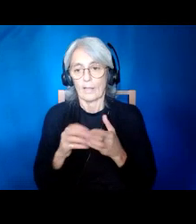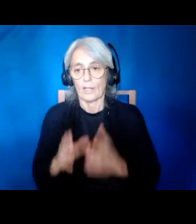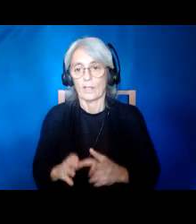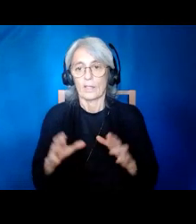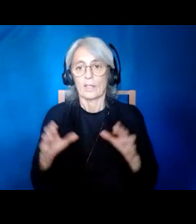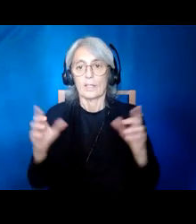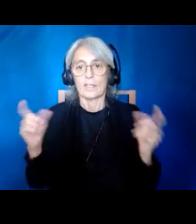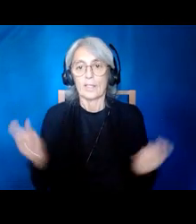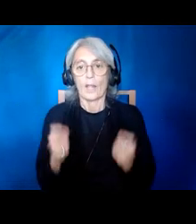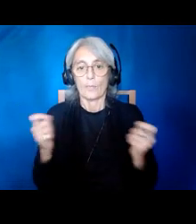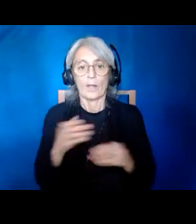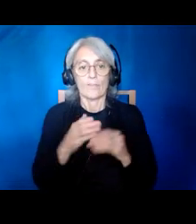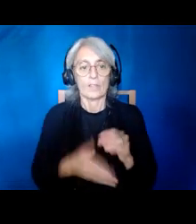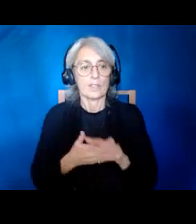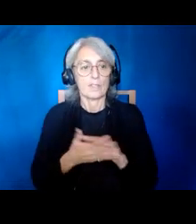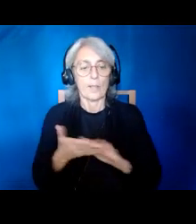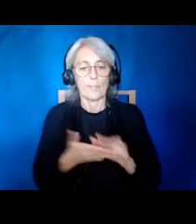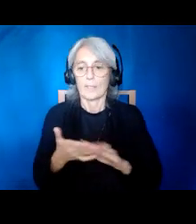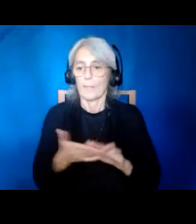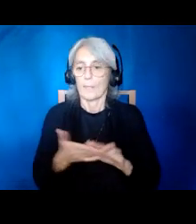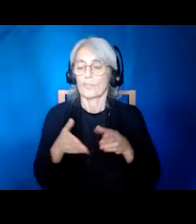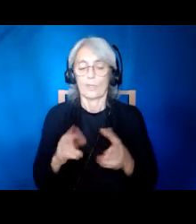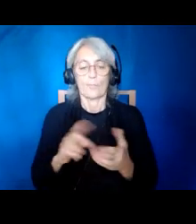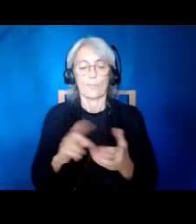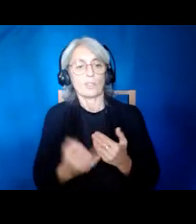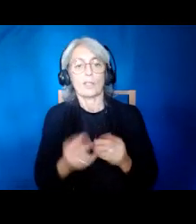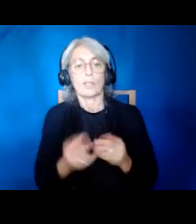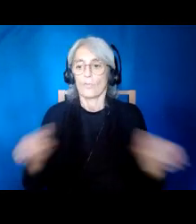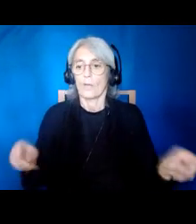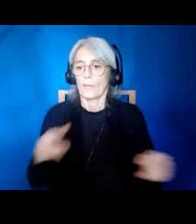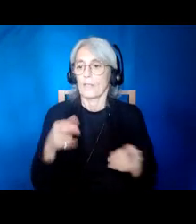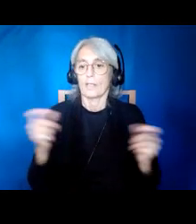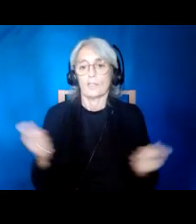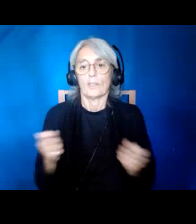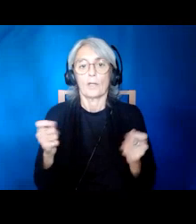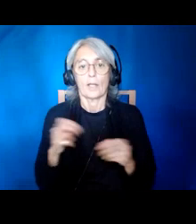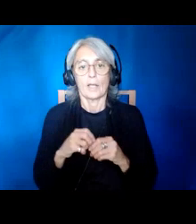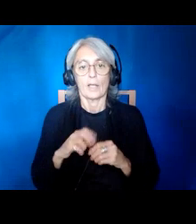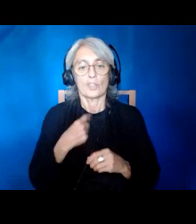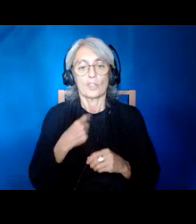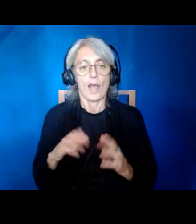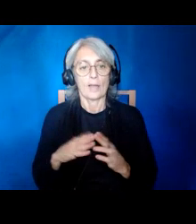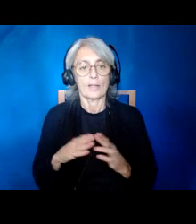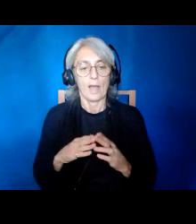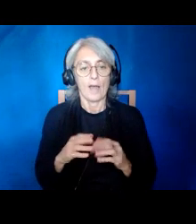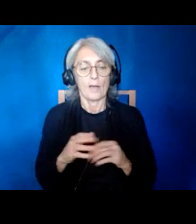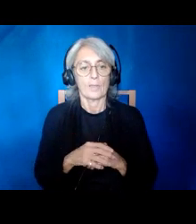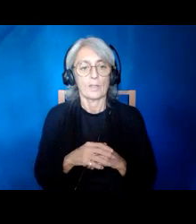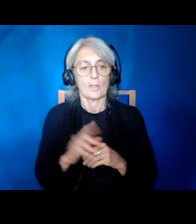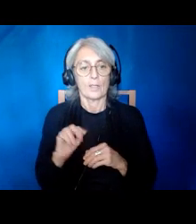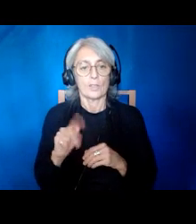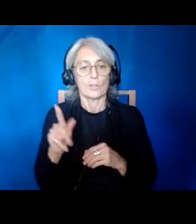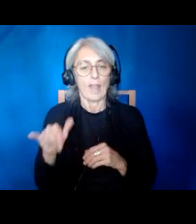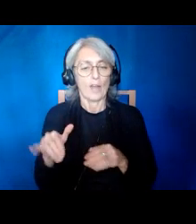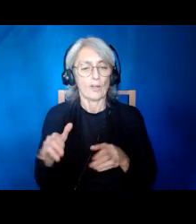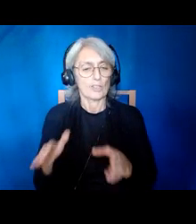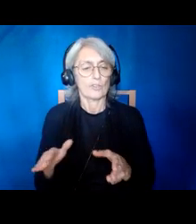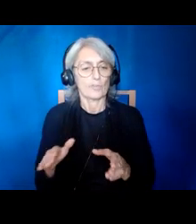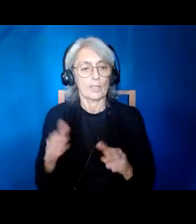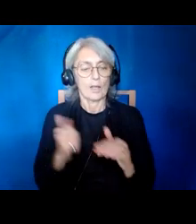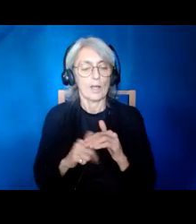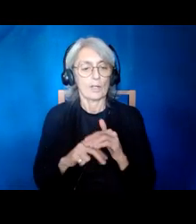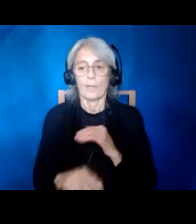Street grade separation project with a ribbon-cutting ceremony in Fresno's historic Chinatown. The Tulare Street underpass and grade separation project is